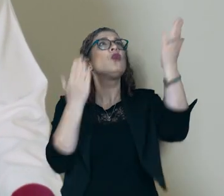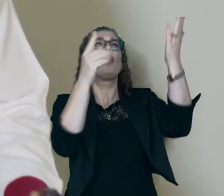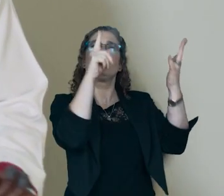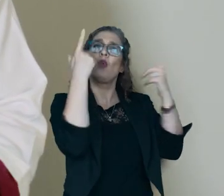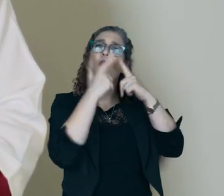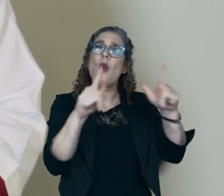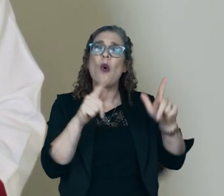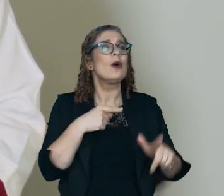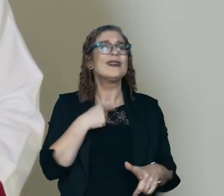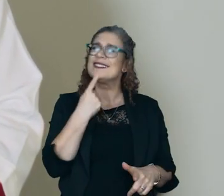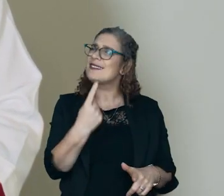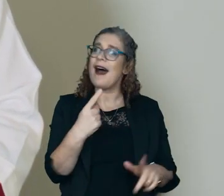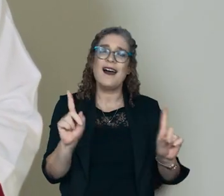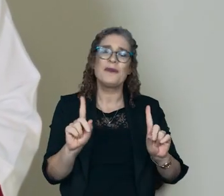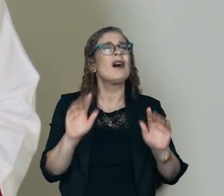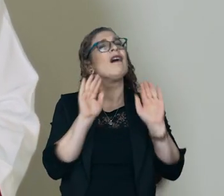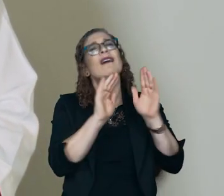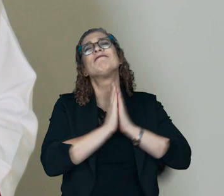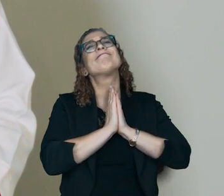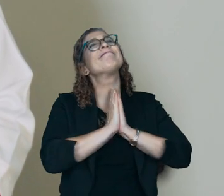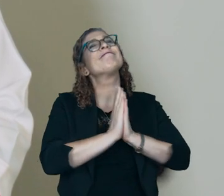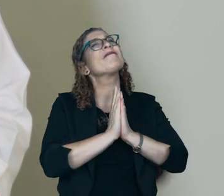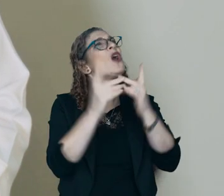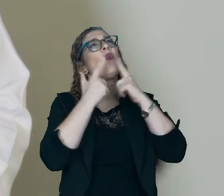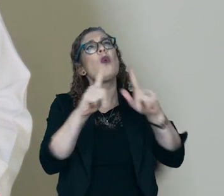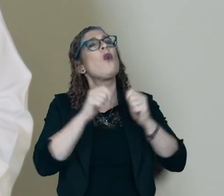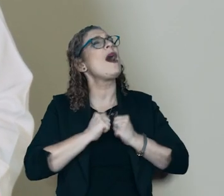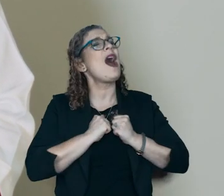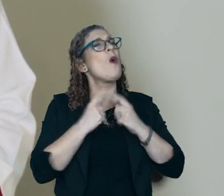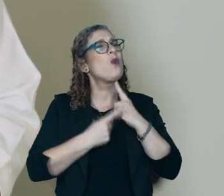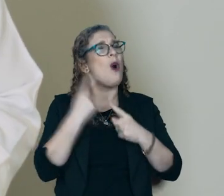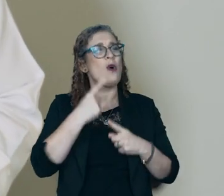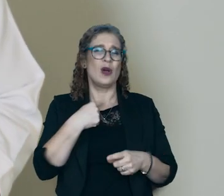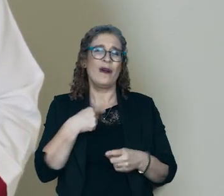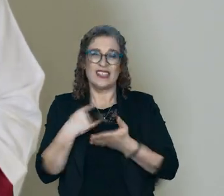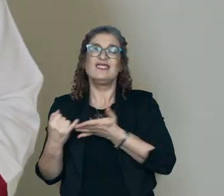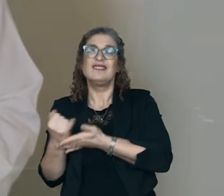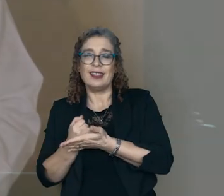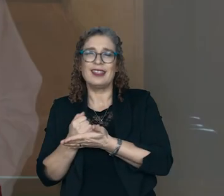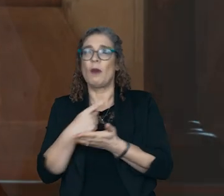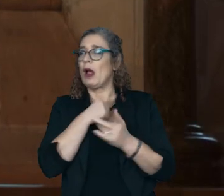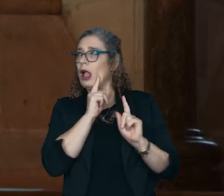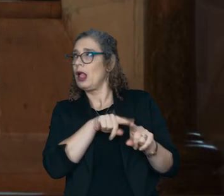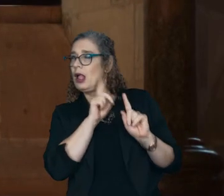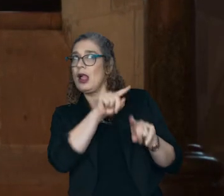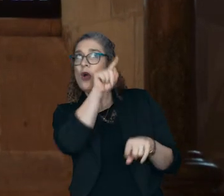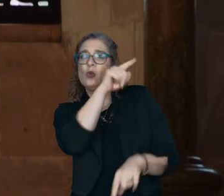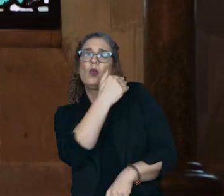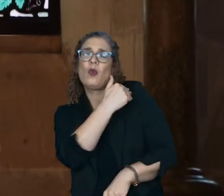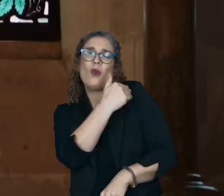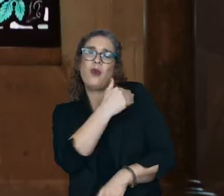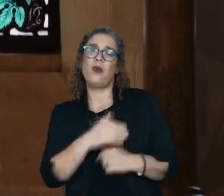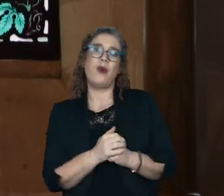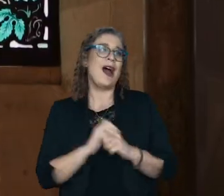say, Lord our God, in our sin we have avoided your call. Our love for